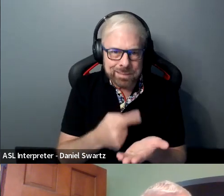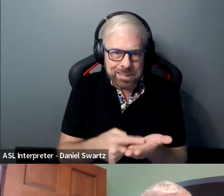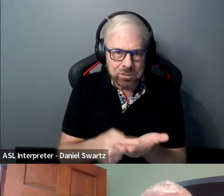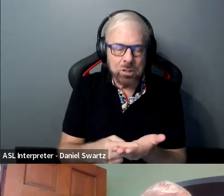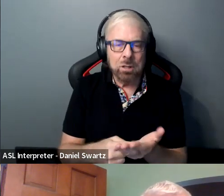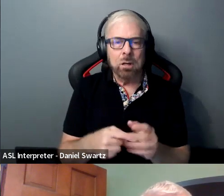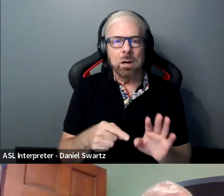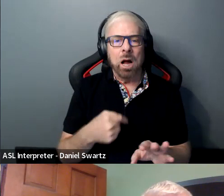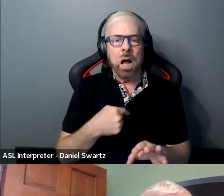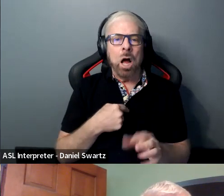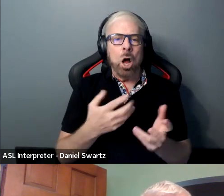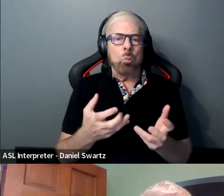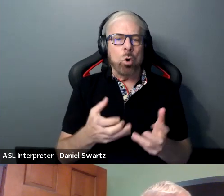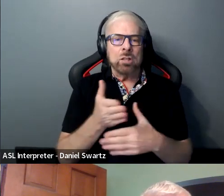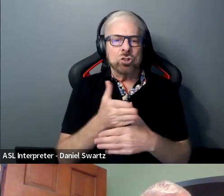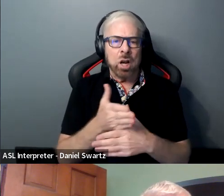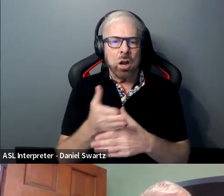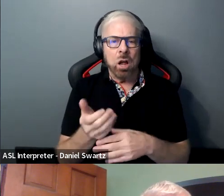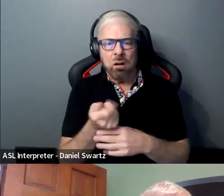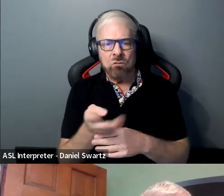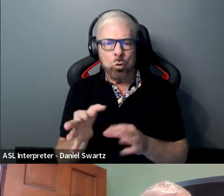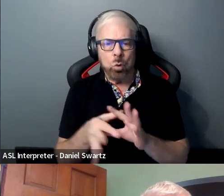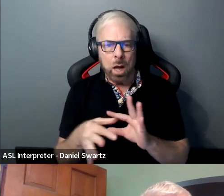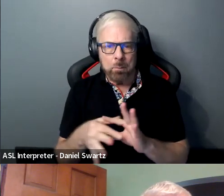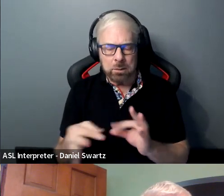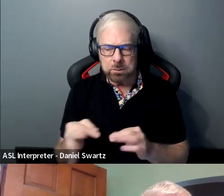I guess I just wanted to share a couple of comments.